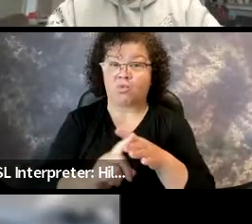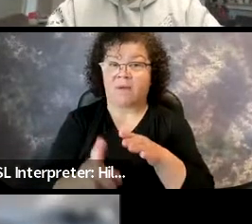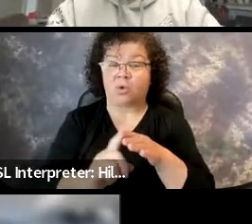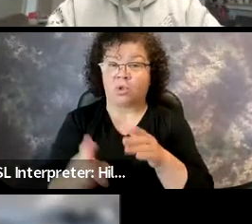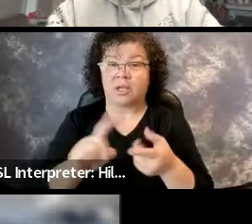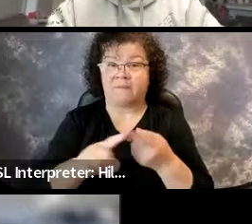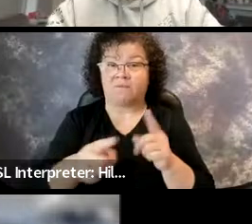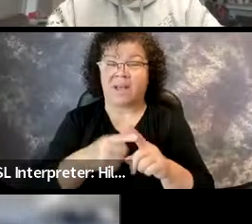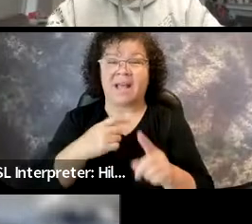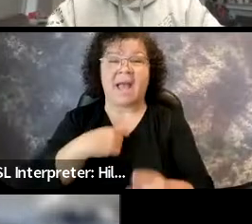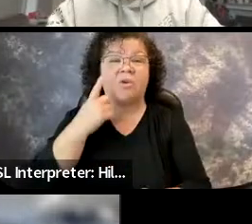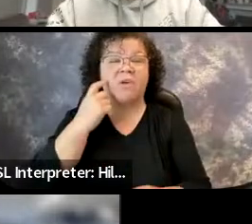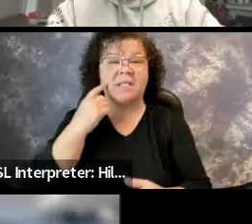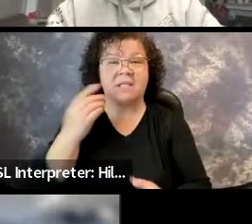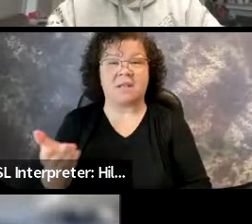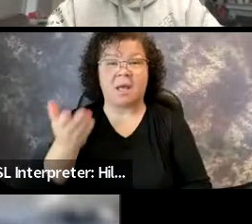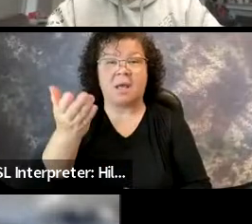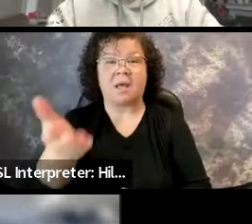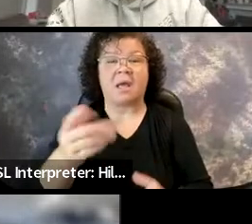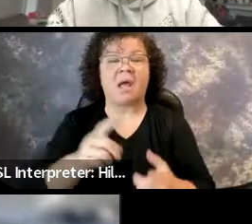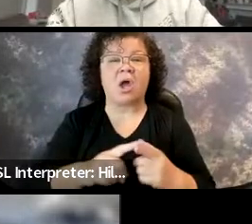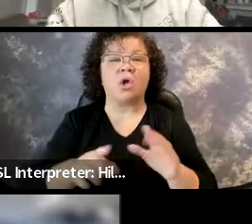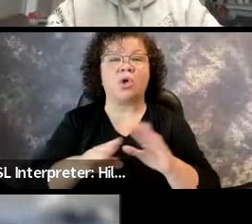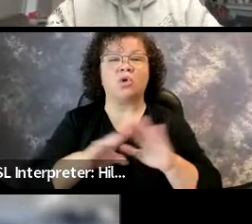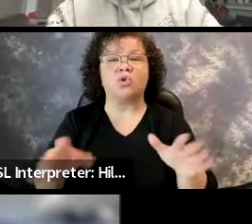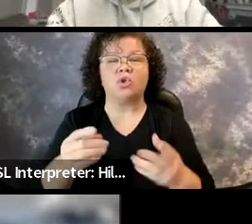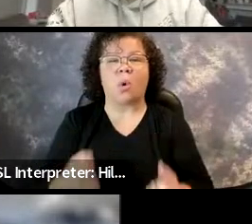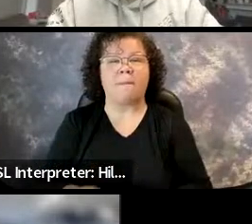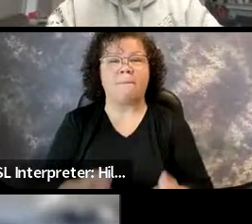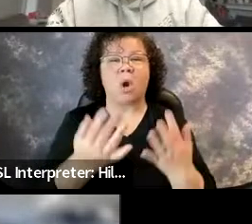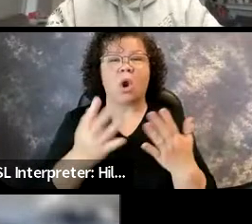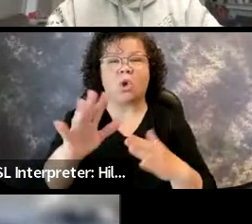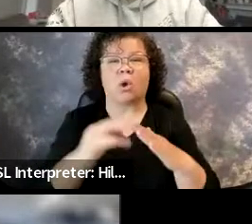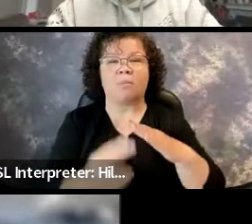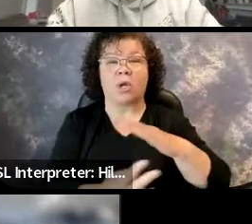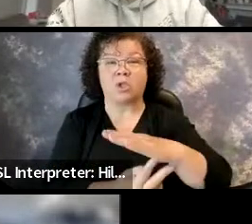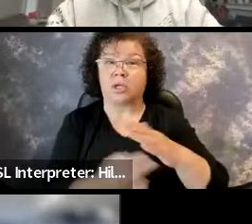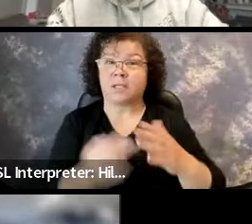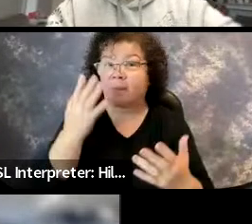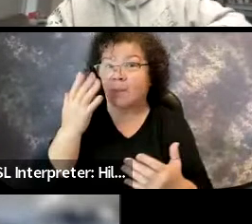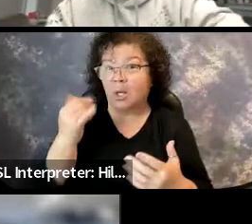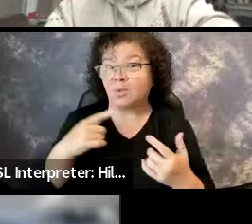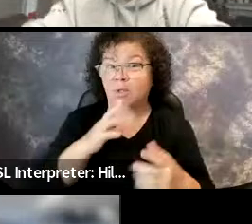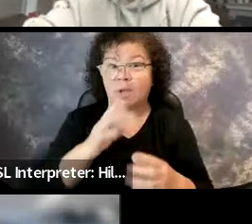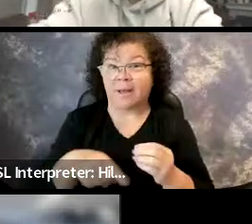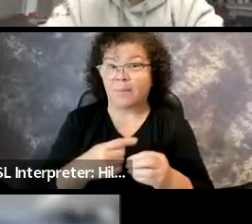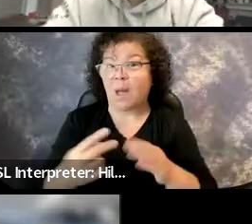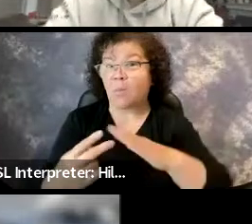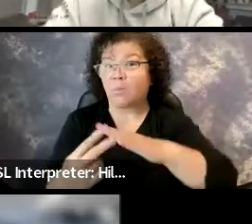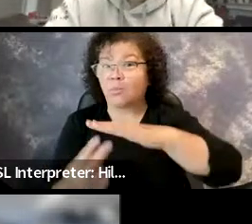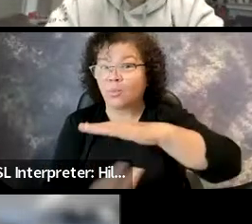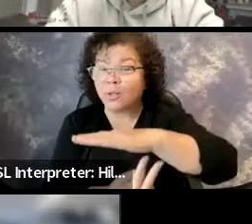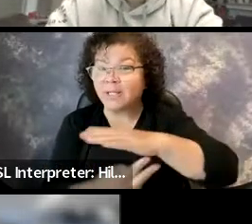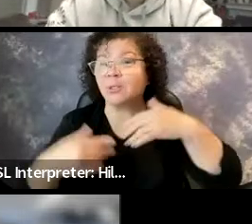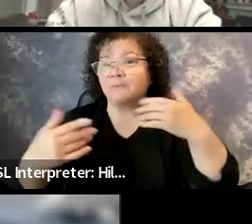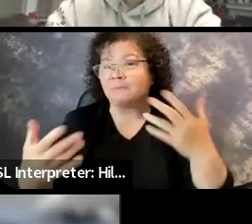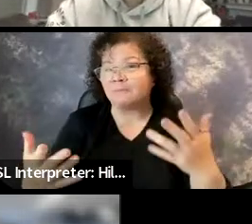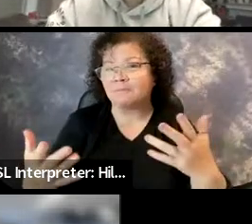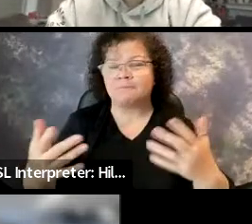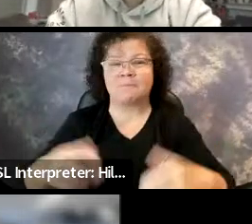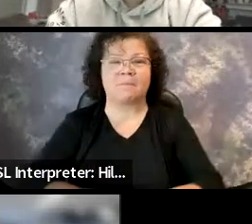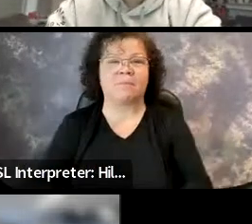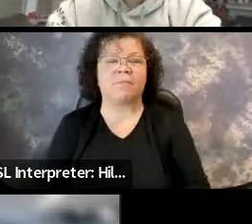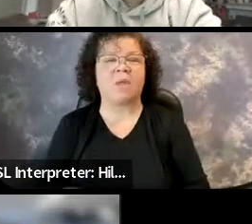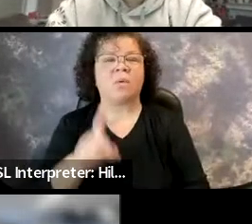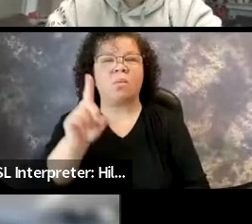recommended to her, don't burn your bridges. And since we're talking about bridges, there you go. One of the first